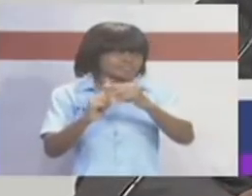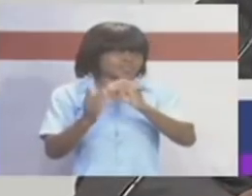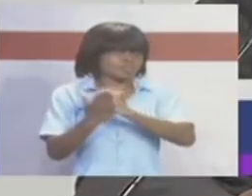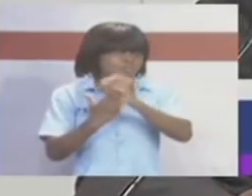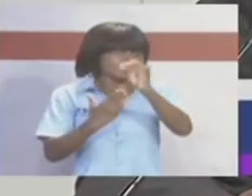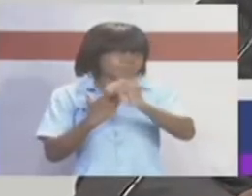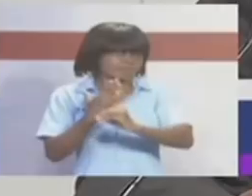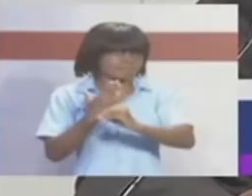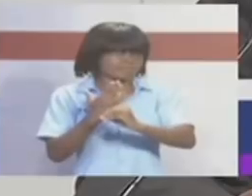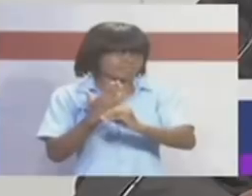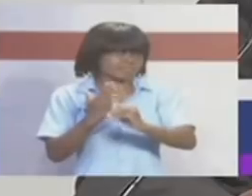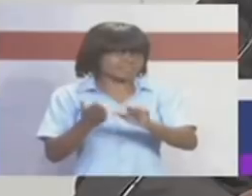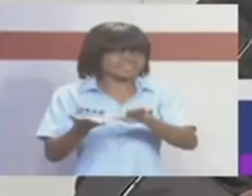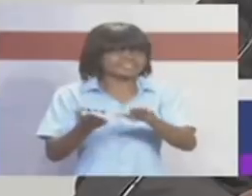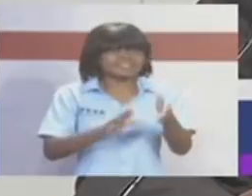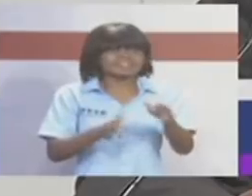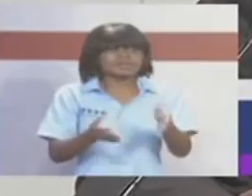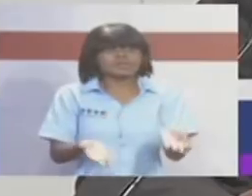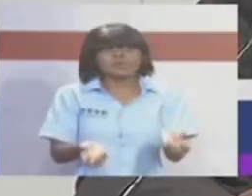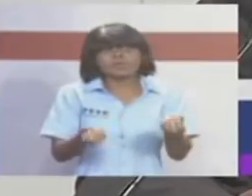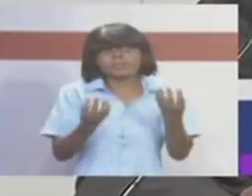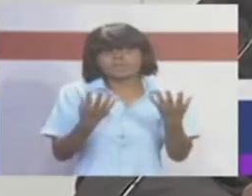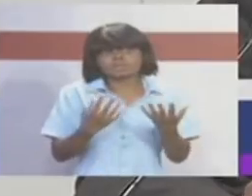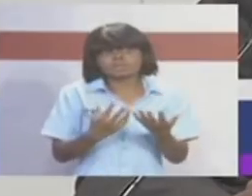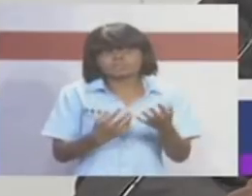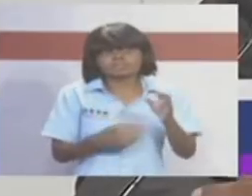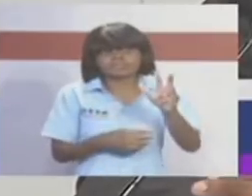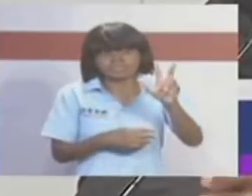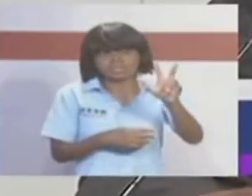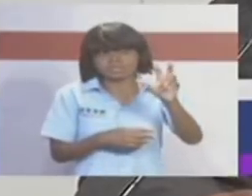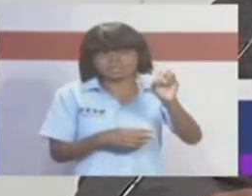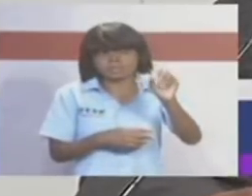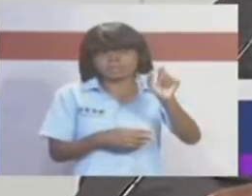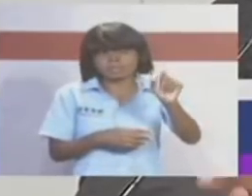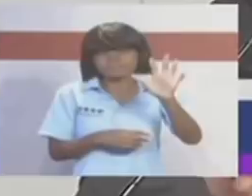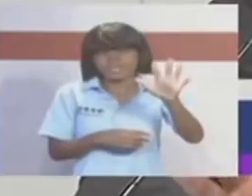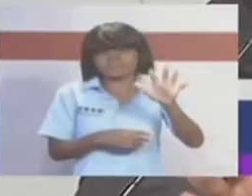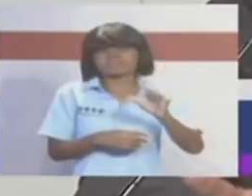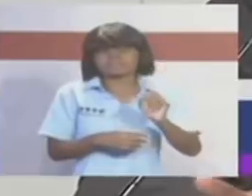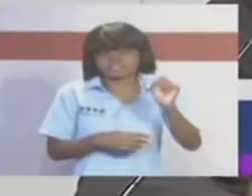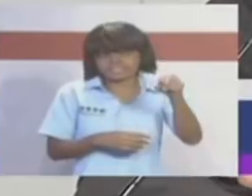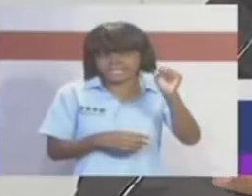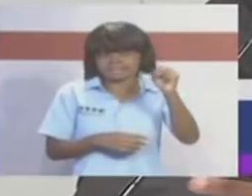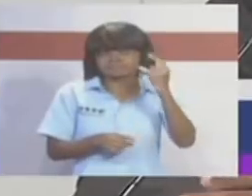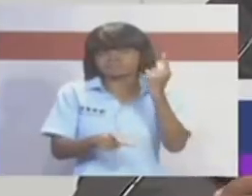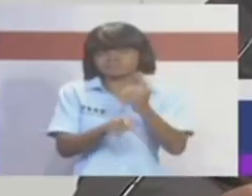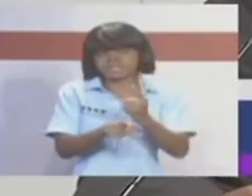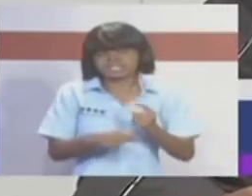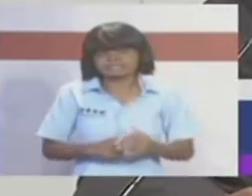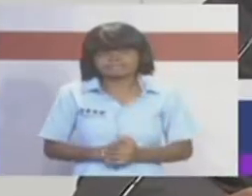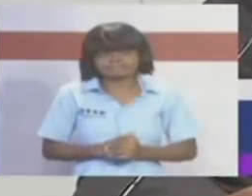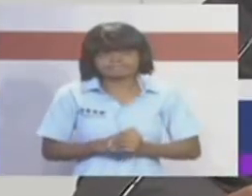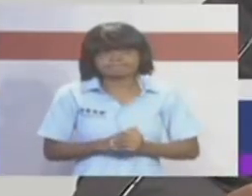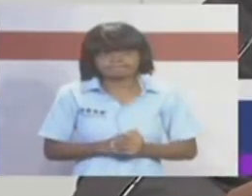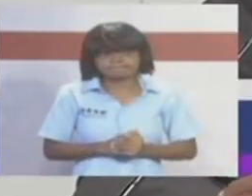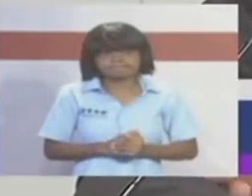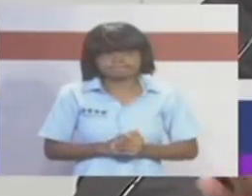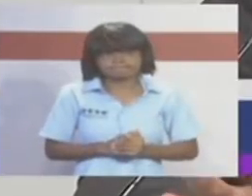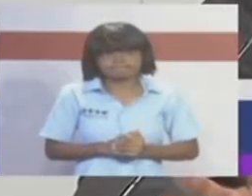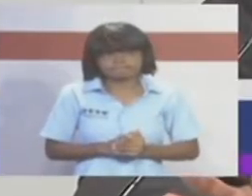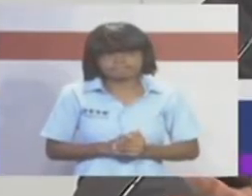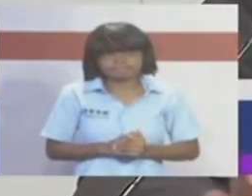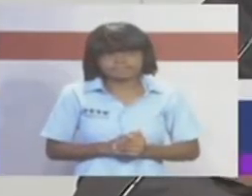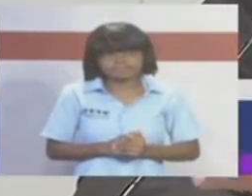death rate was 30.5%. That is correct. I can give you more details in terms of the breakdown,